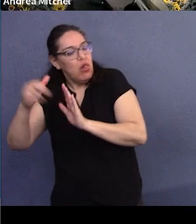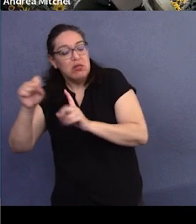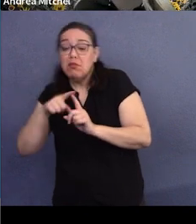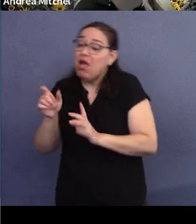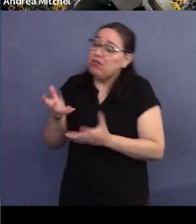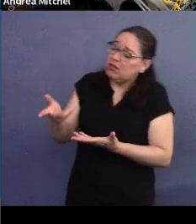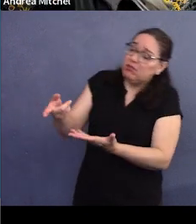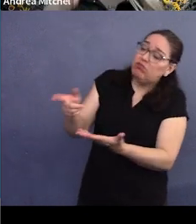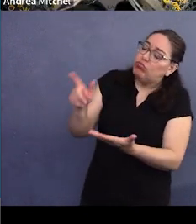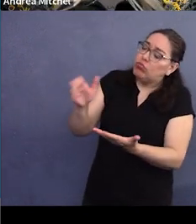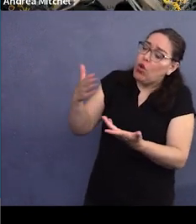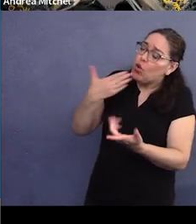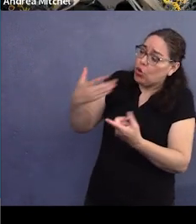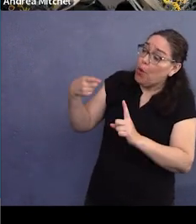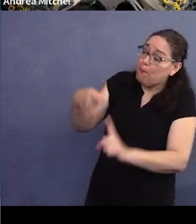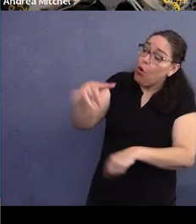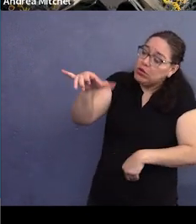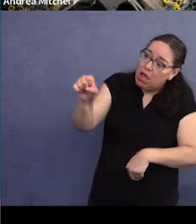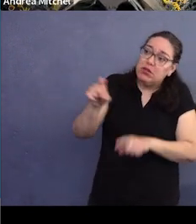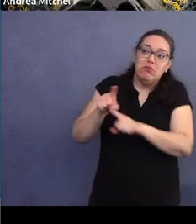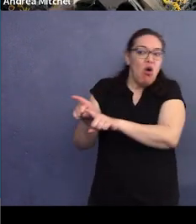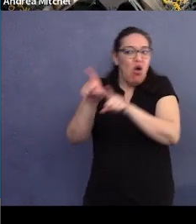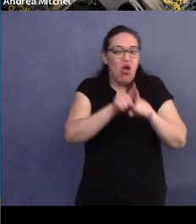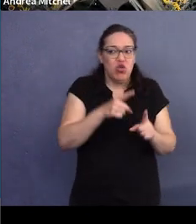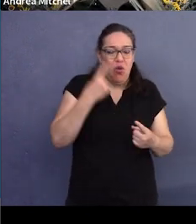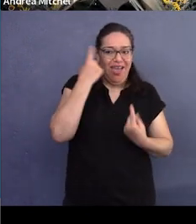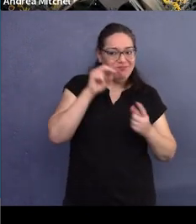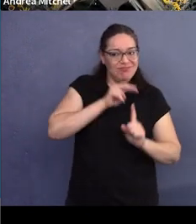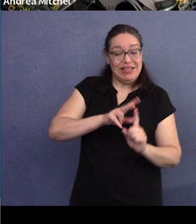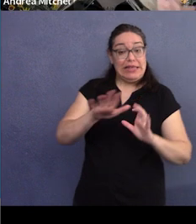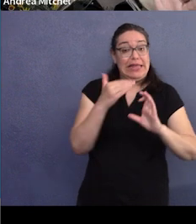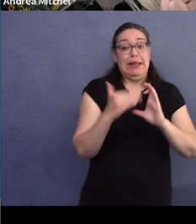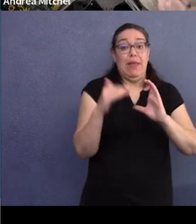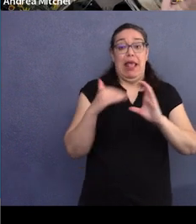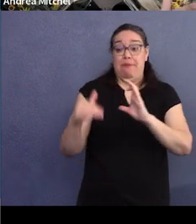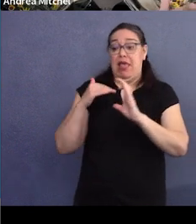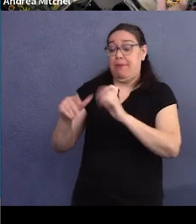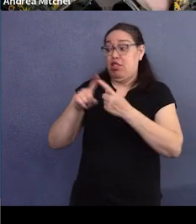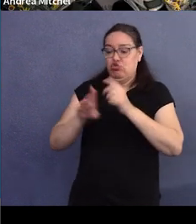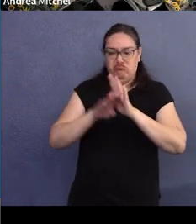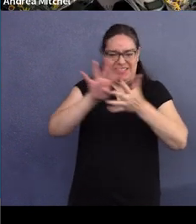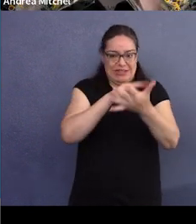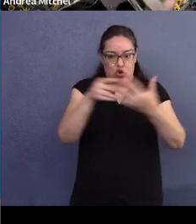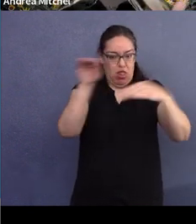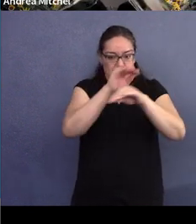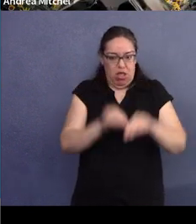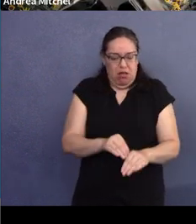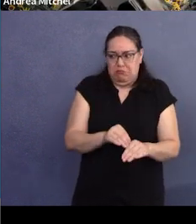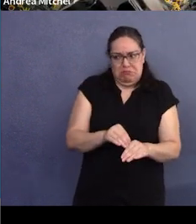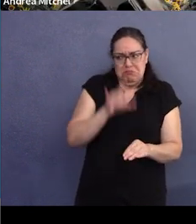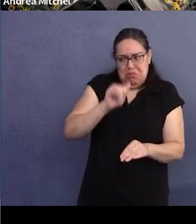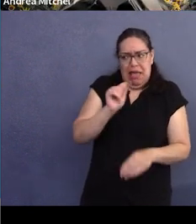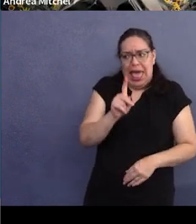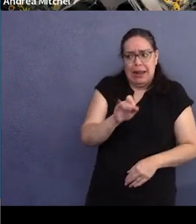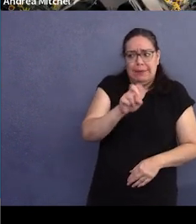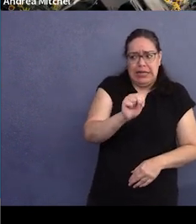point. I also see, though, like sending out emails, creating schedules is not necessarily, that's admin in my mind. But when you're working with